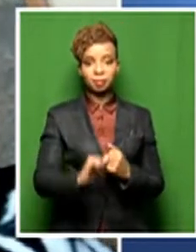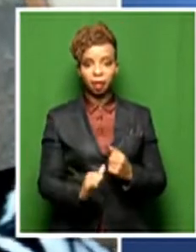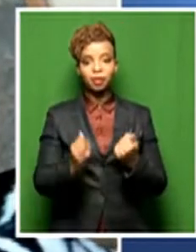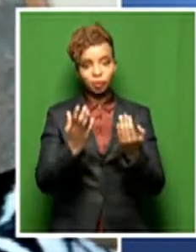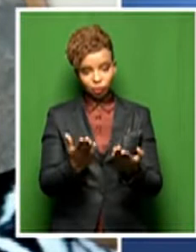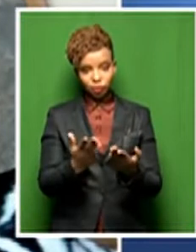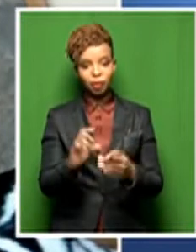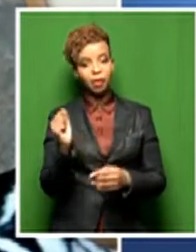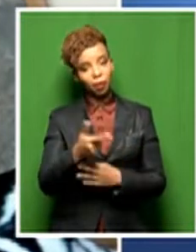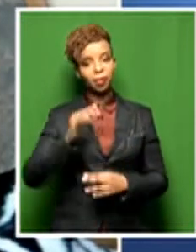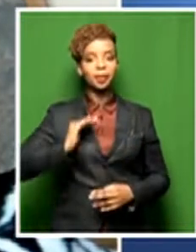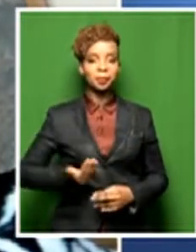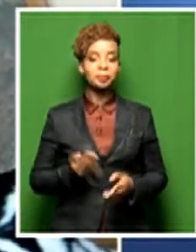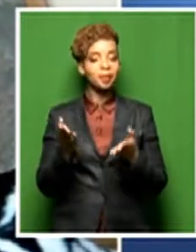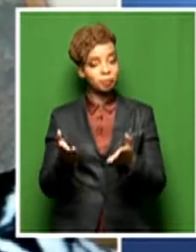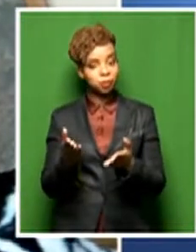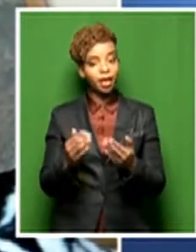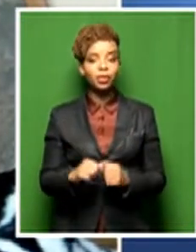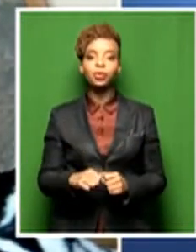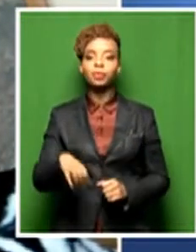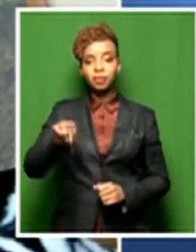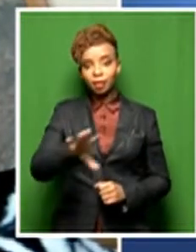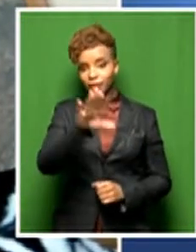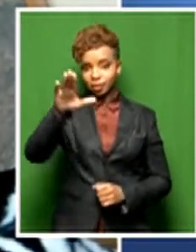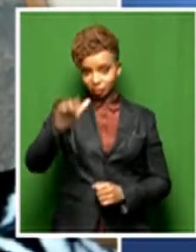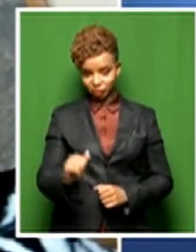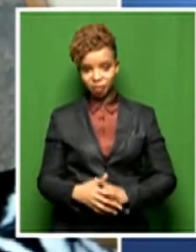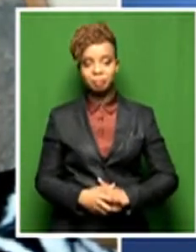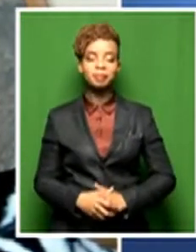this mobile rapid solution and how does it work?